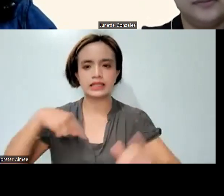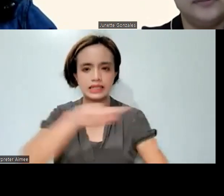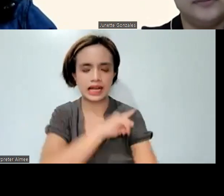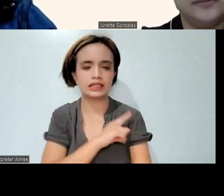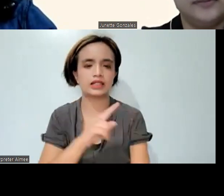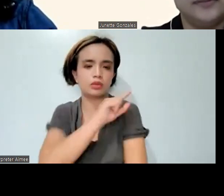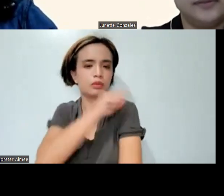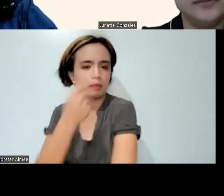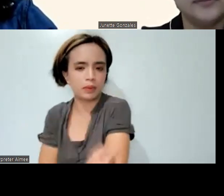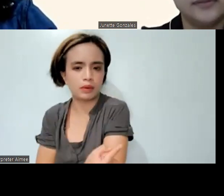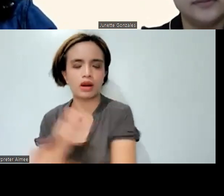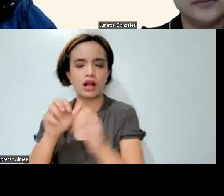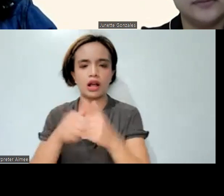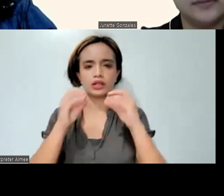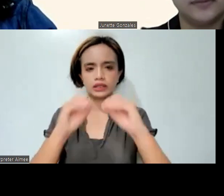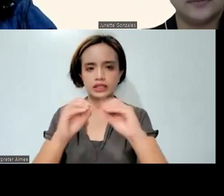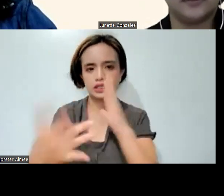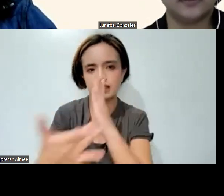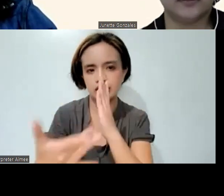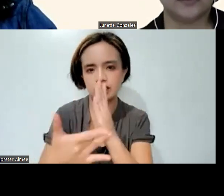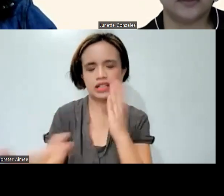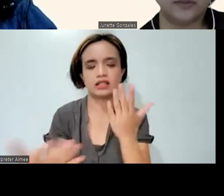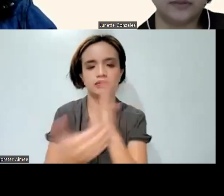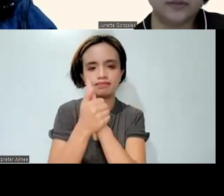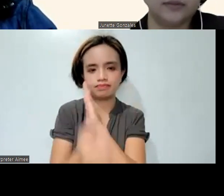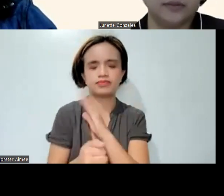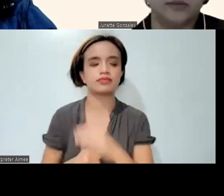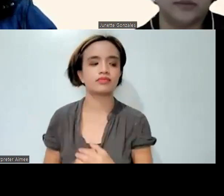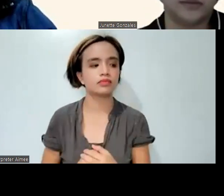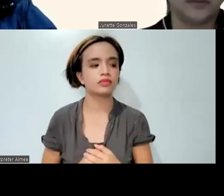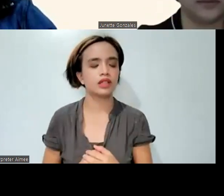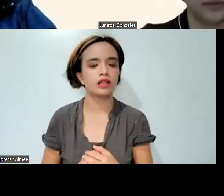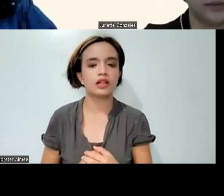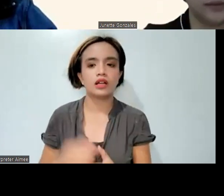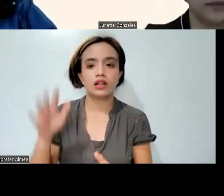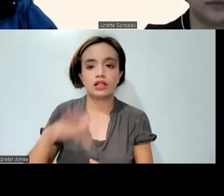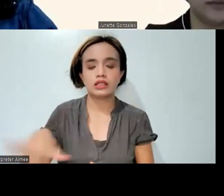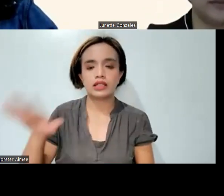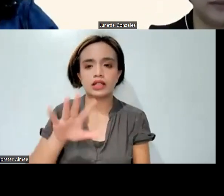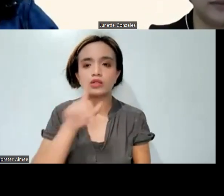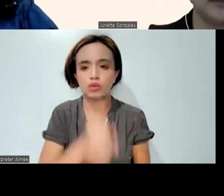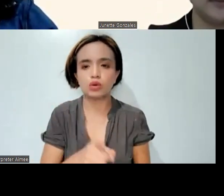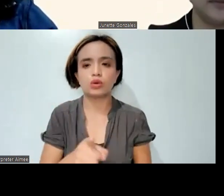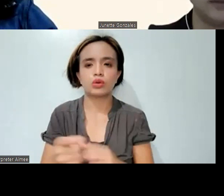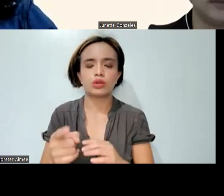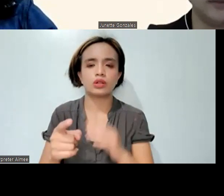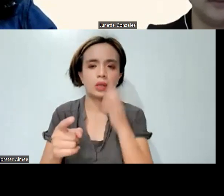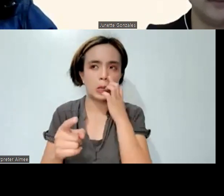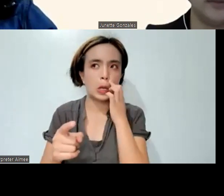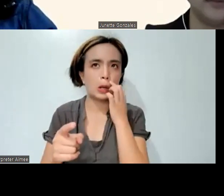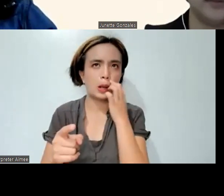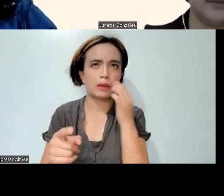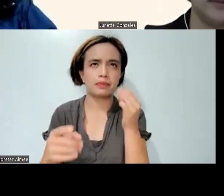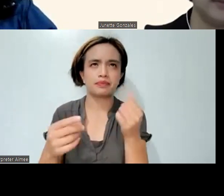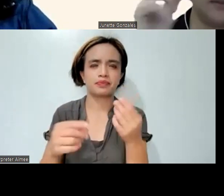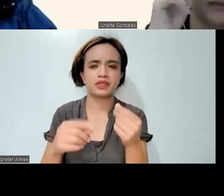power to teach digital literacy. So, they are for digital literacy. I think hindi